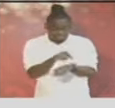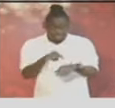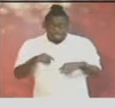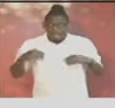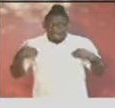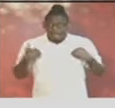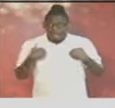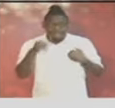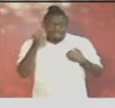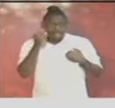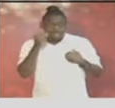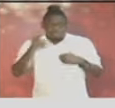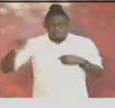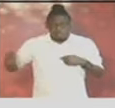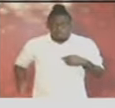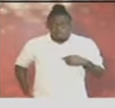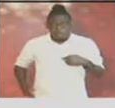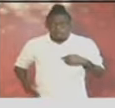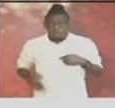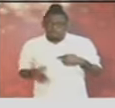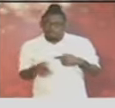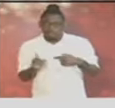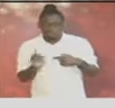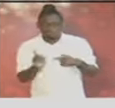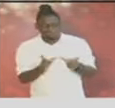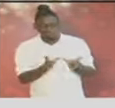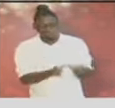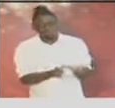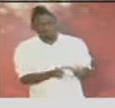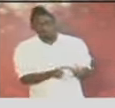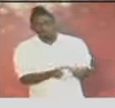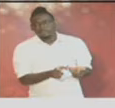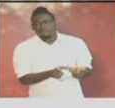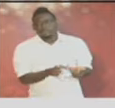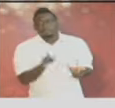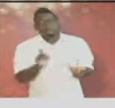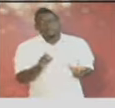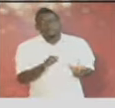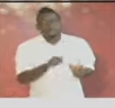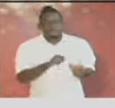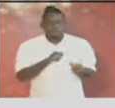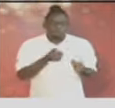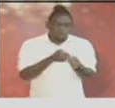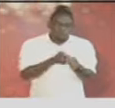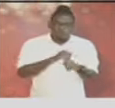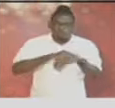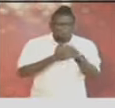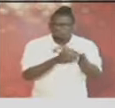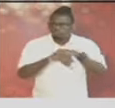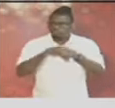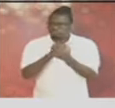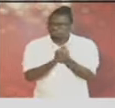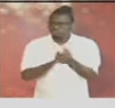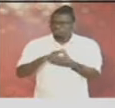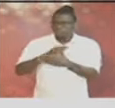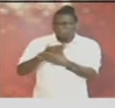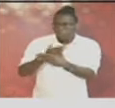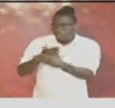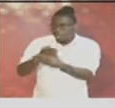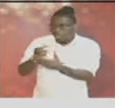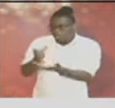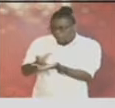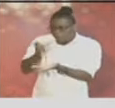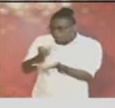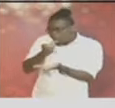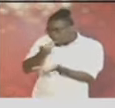in self-quarantine, the hygiene precautions around not sharing items, cups, towels, that sort